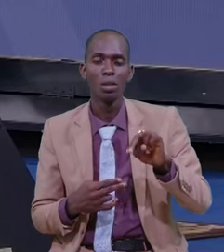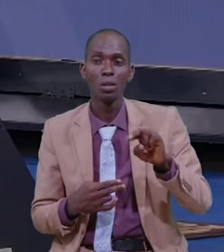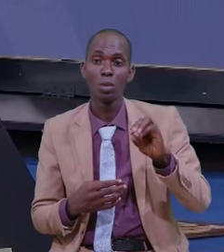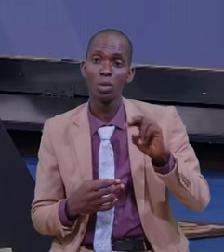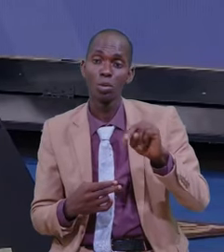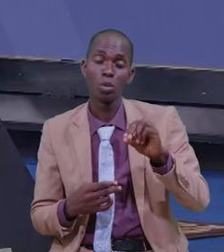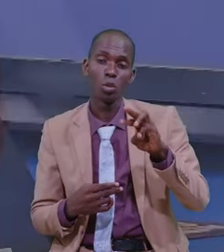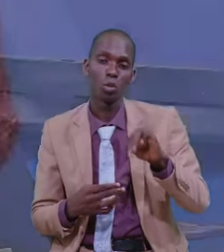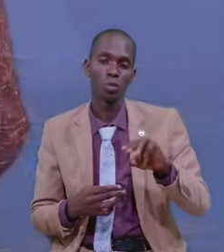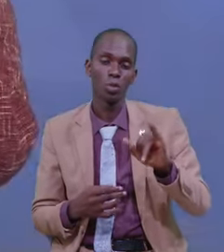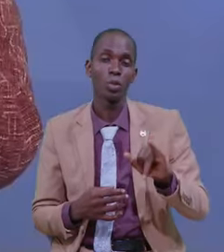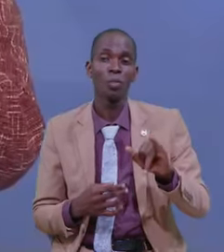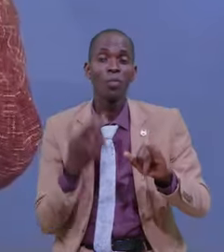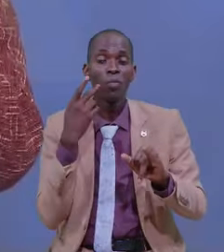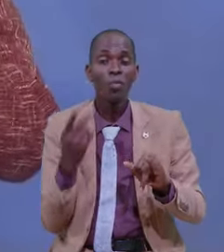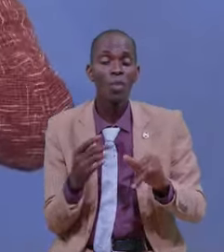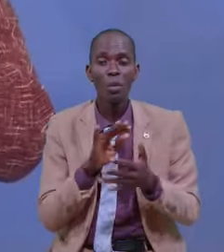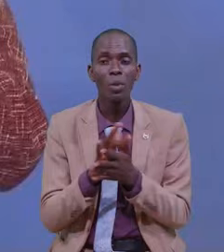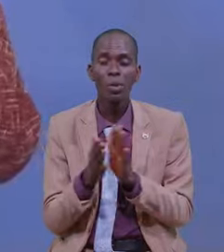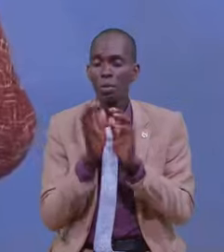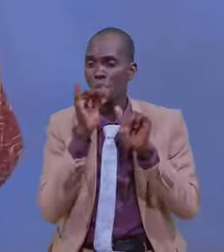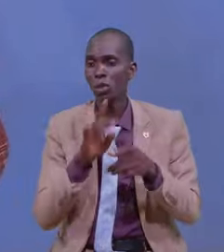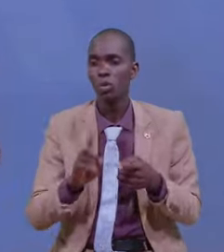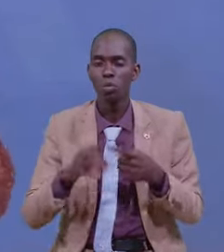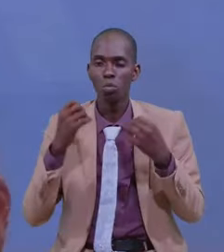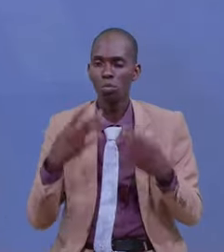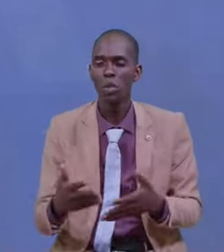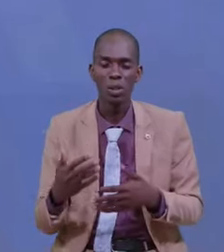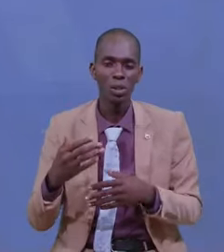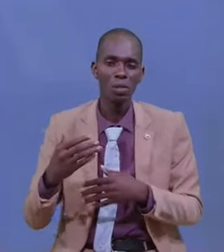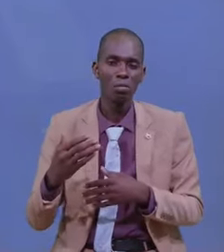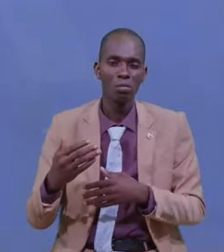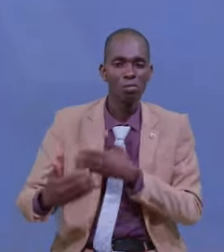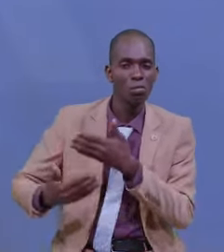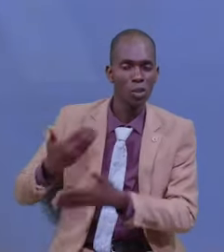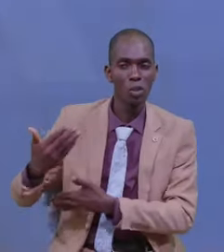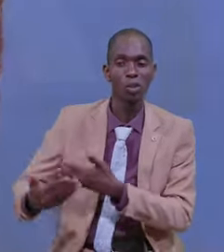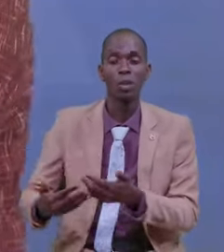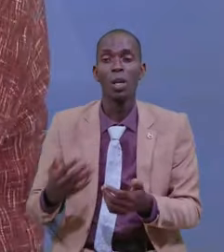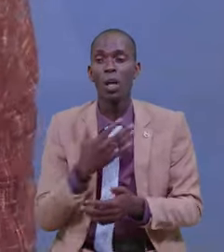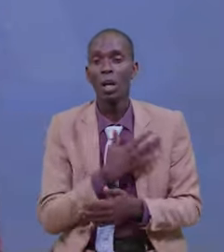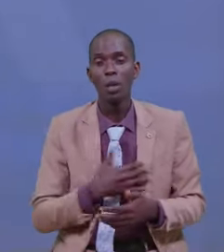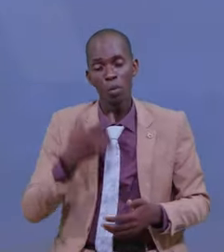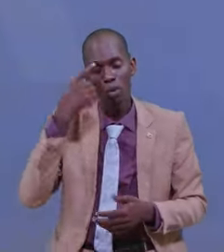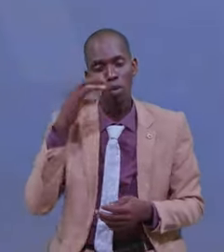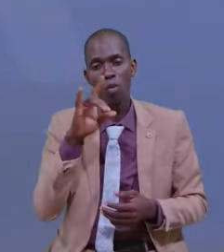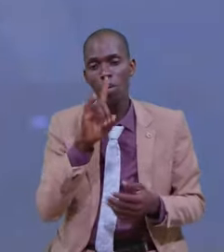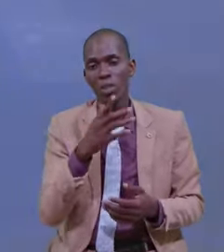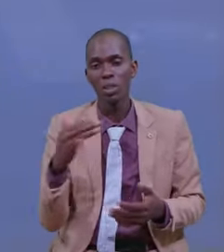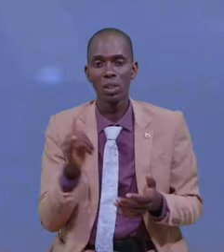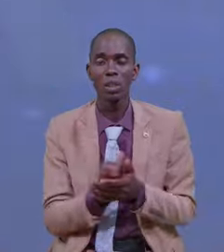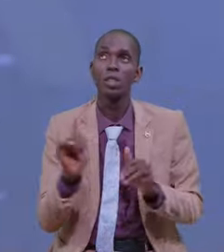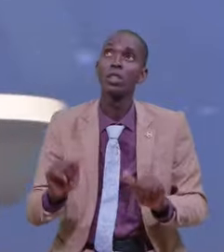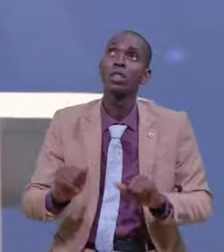centuries. The one thing you give up for the glory of God, the Lord is going